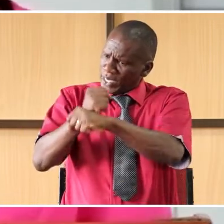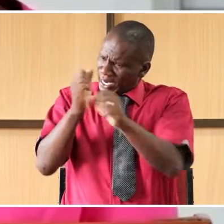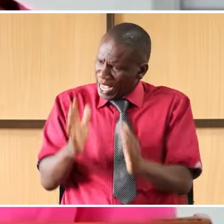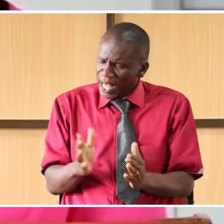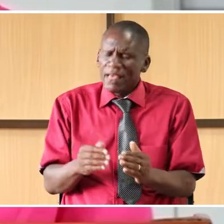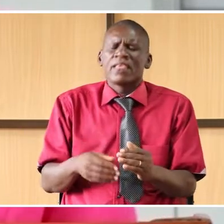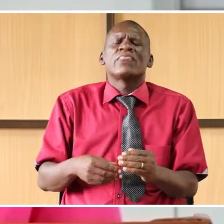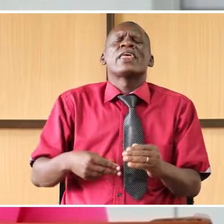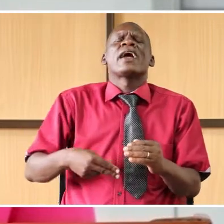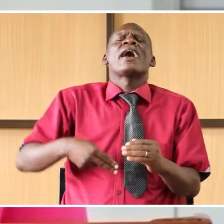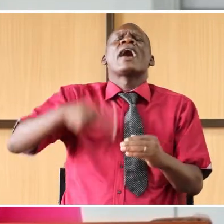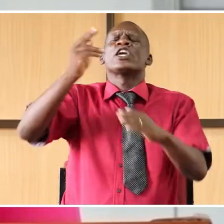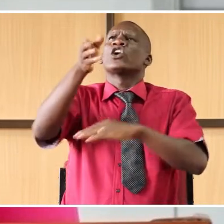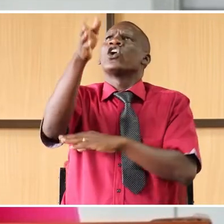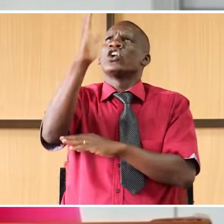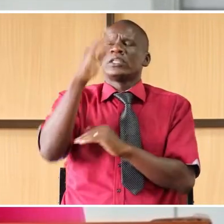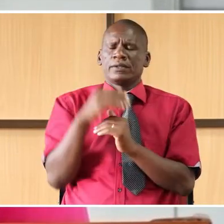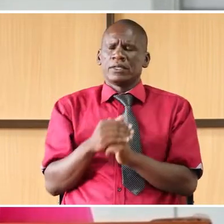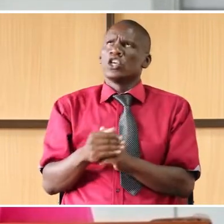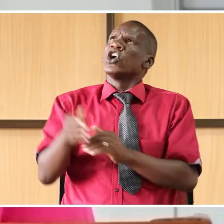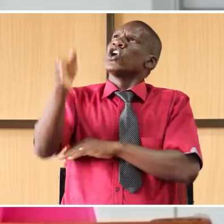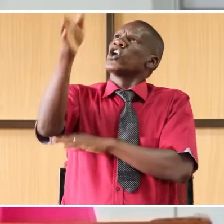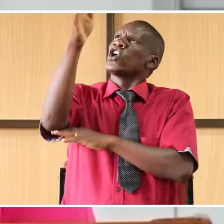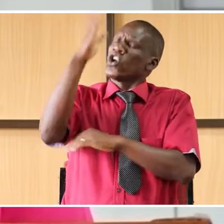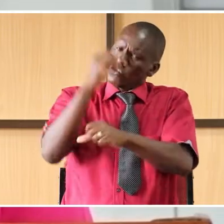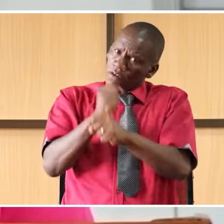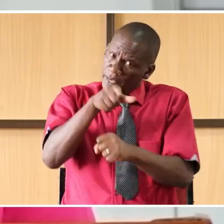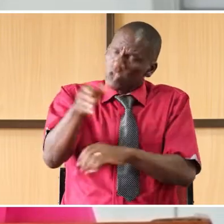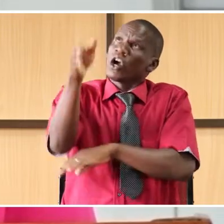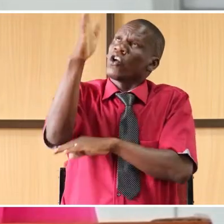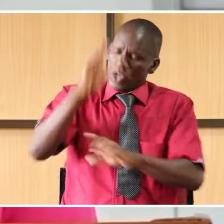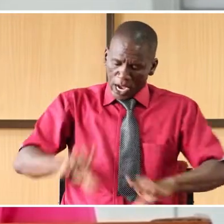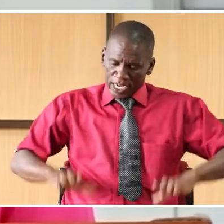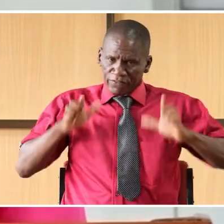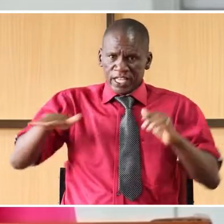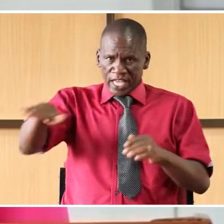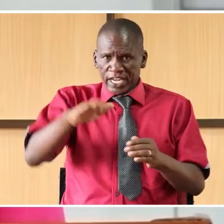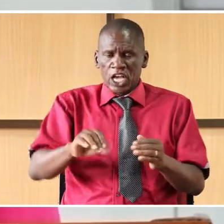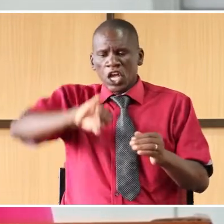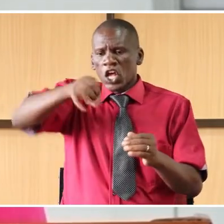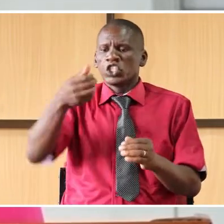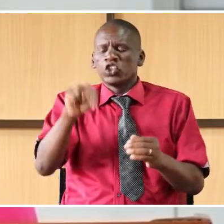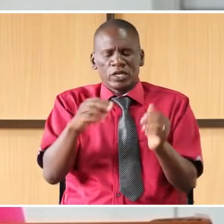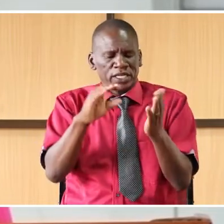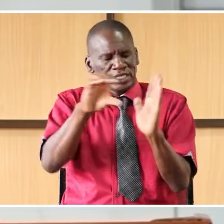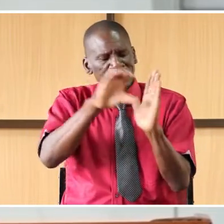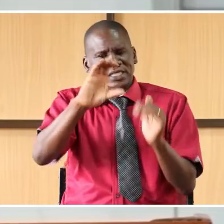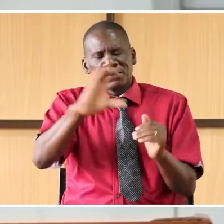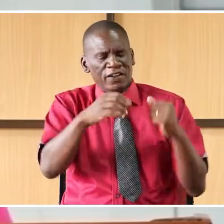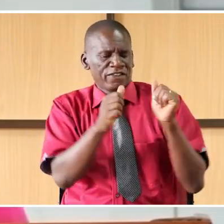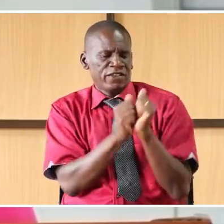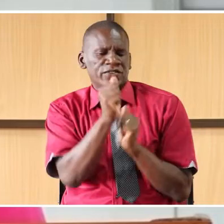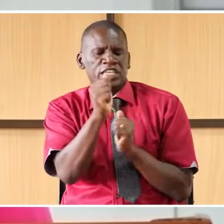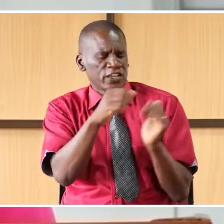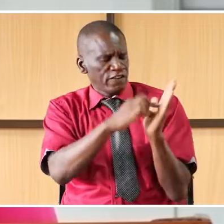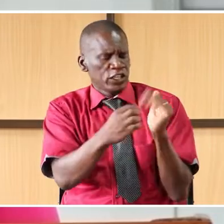the Most High God, we have made him our dwelling place. John chapter 15, verse 4, it